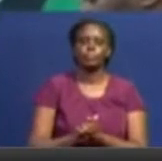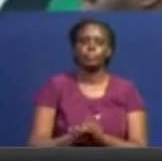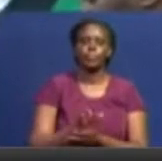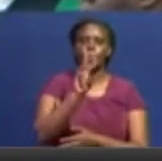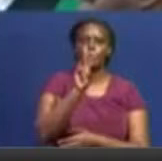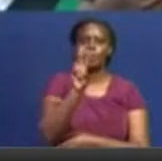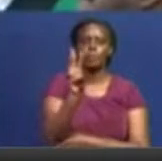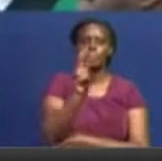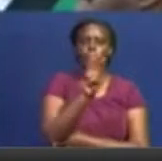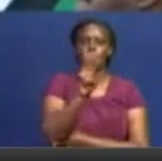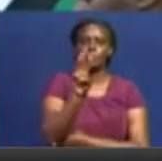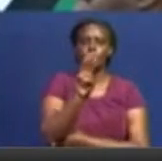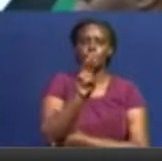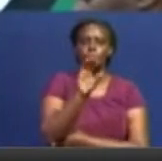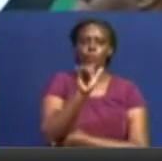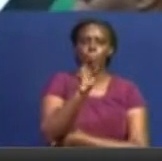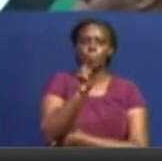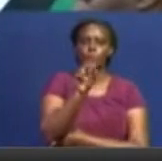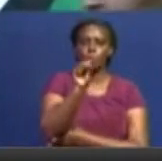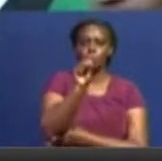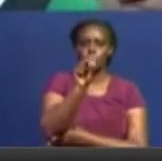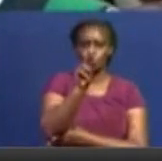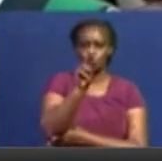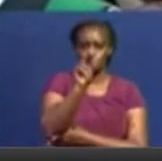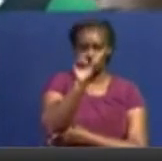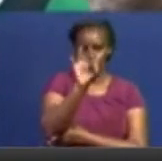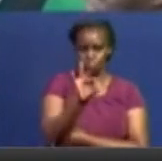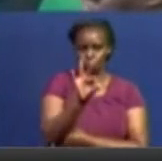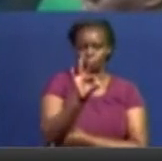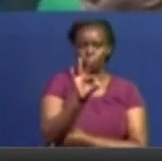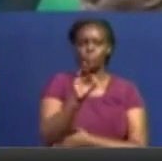Wajir West Yusuf Mohammed Farah.